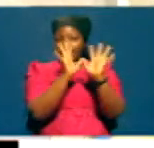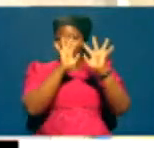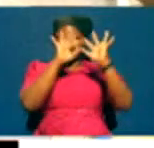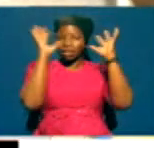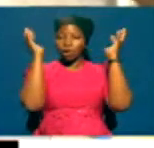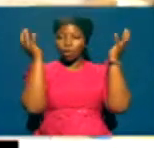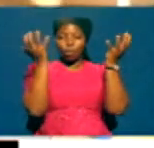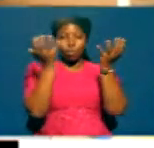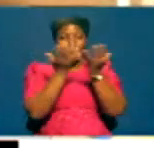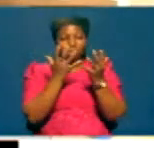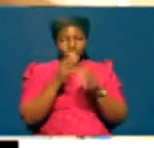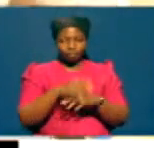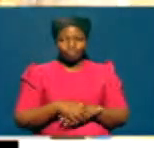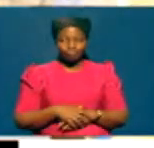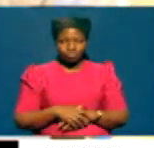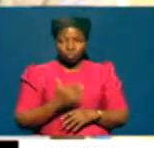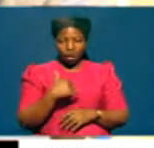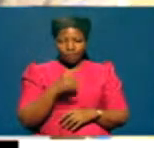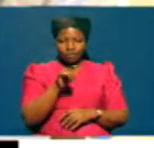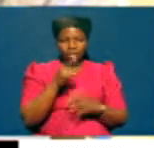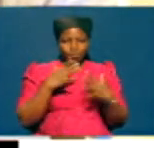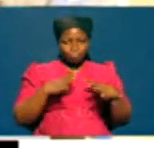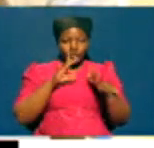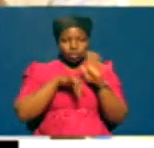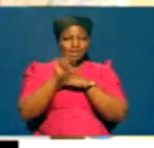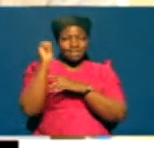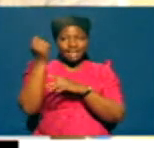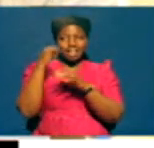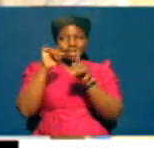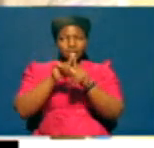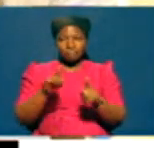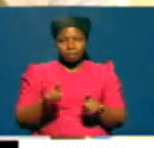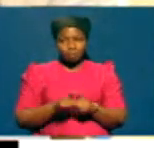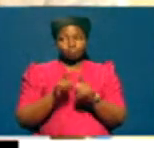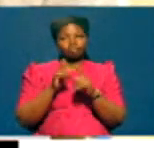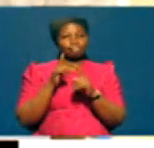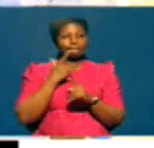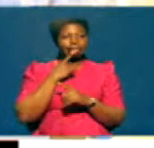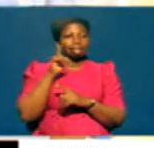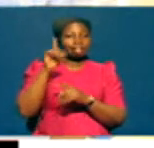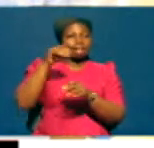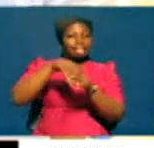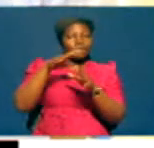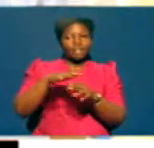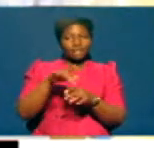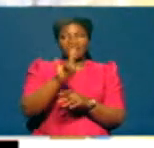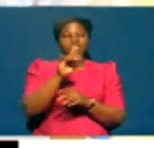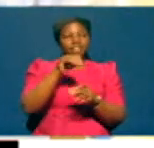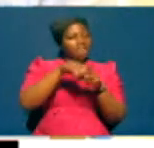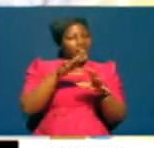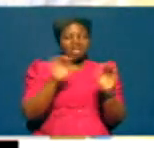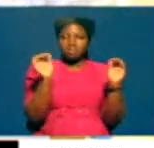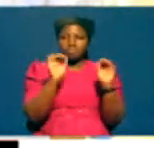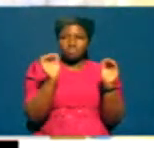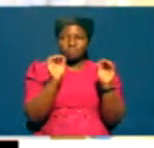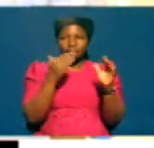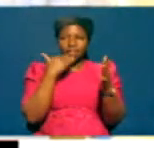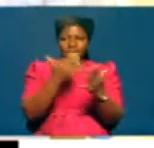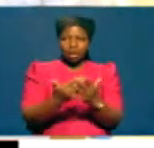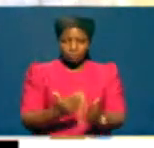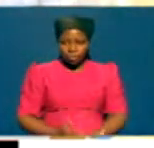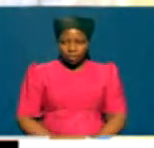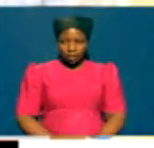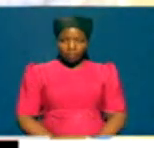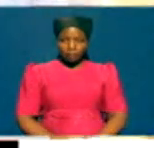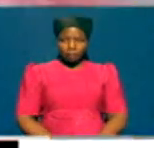people around us and try to call them investors. He is not. Thank you.